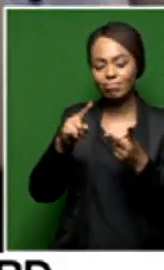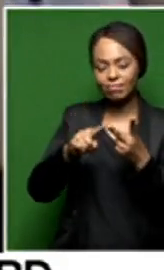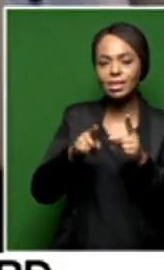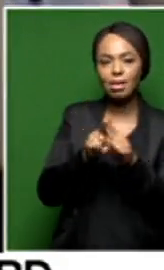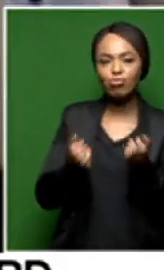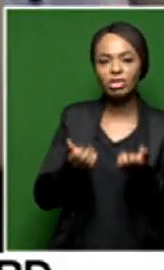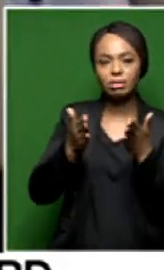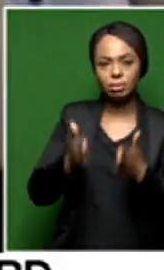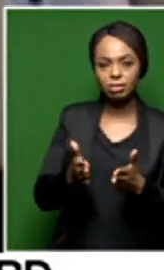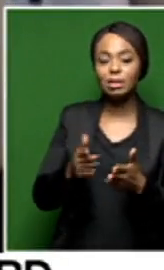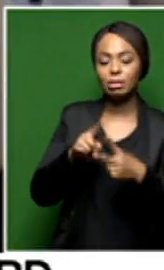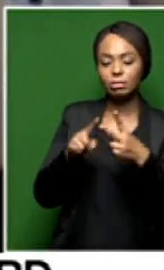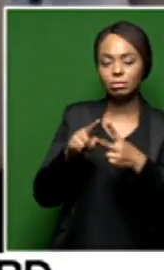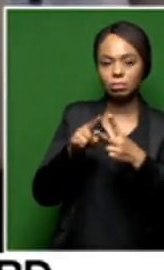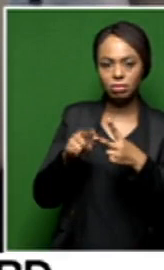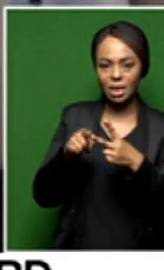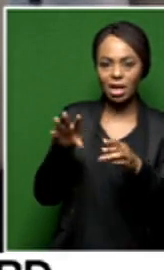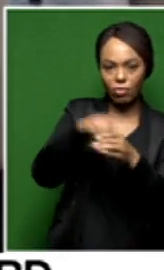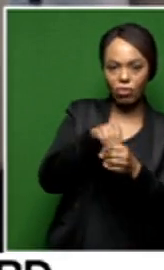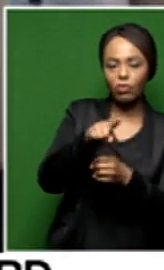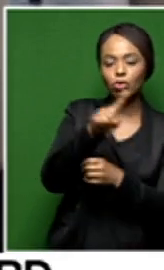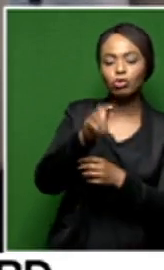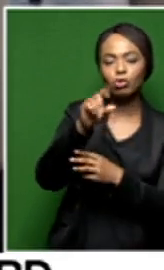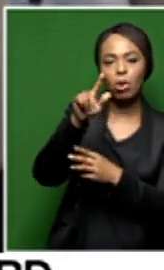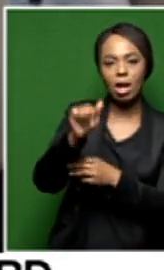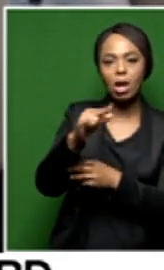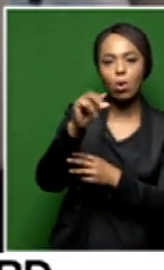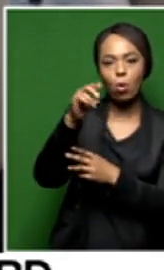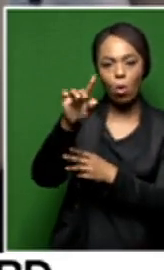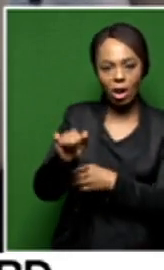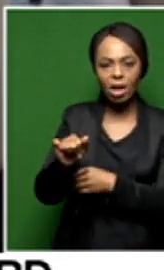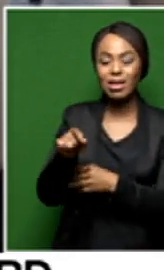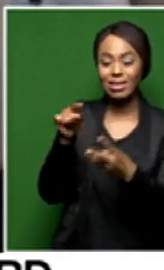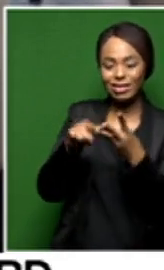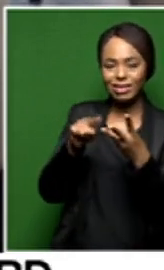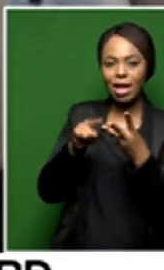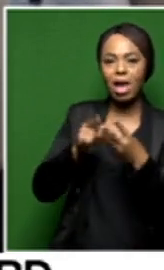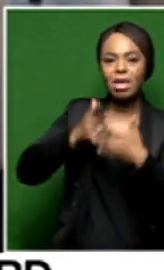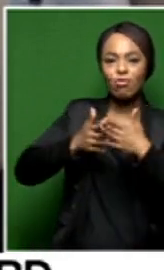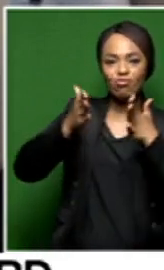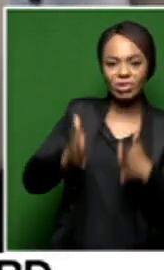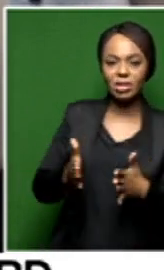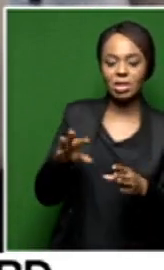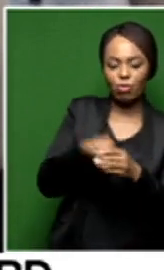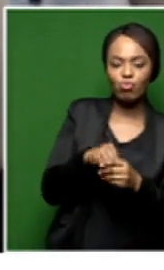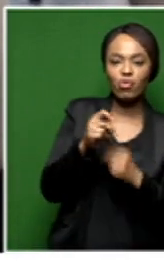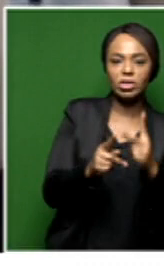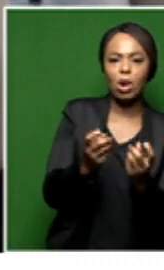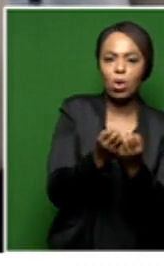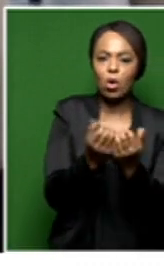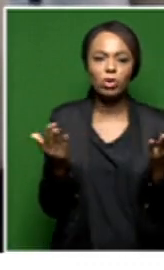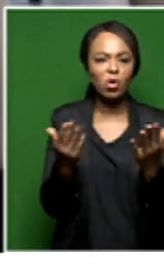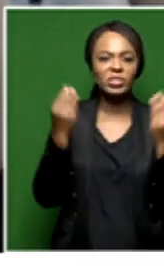personality who's also involved in this. And we also have Luzola Gola, who's another one of the comedians that's involved in the process. So we have a number of